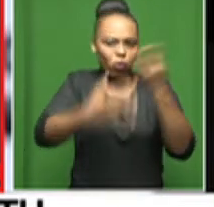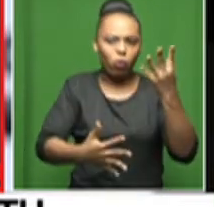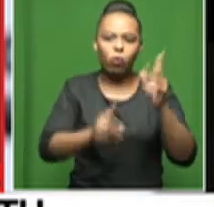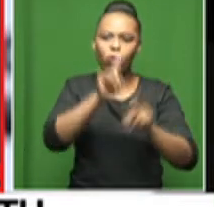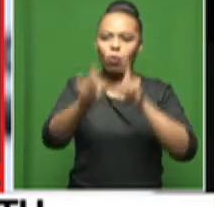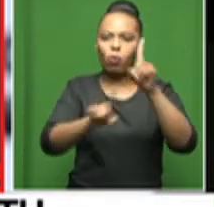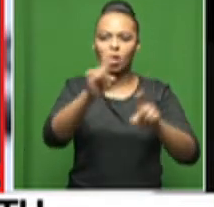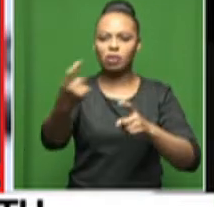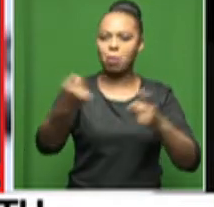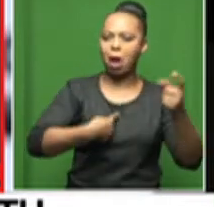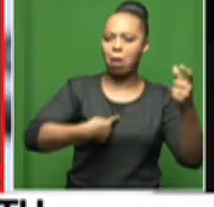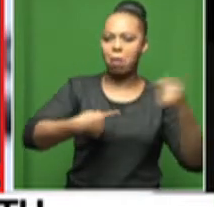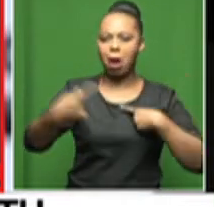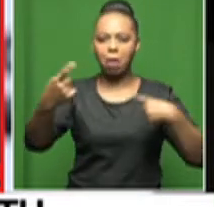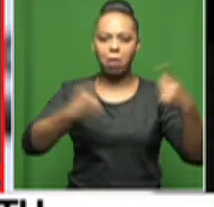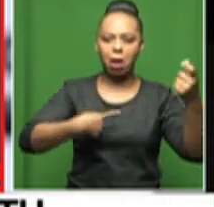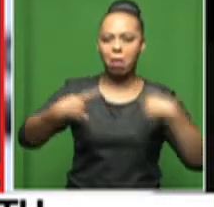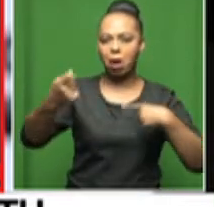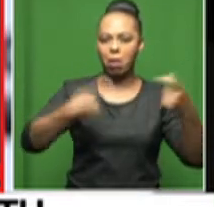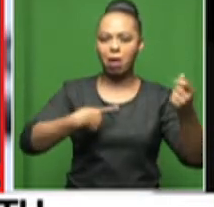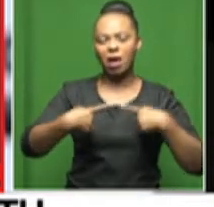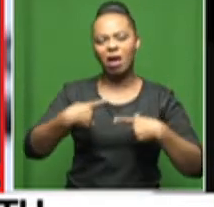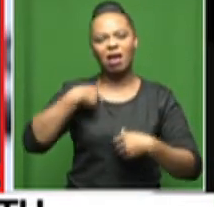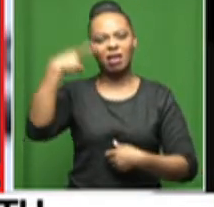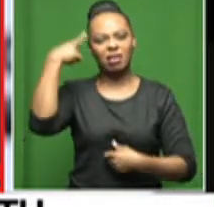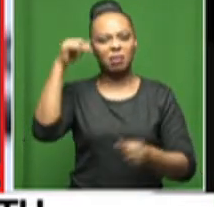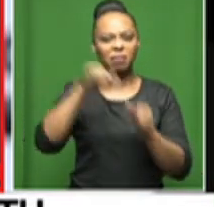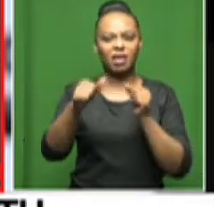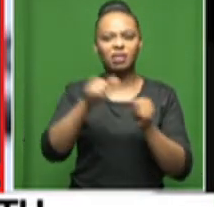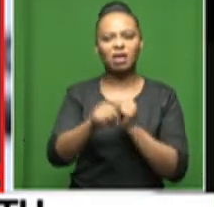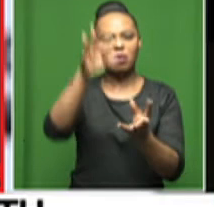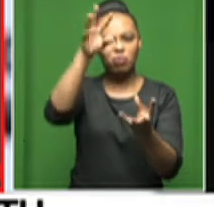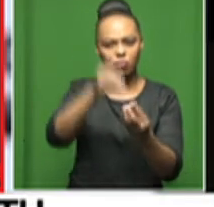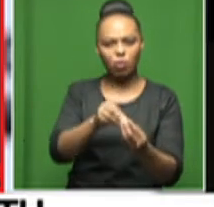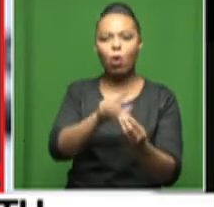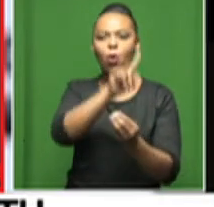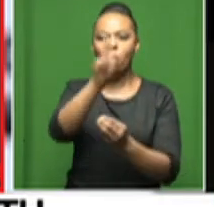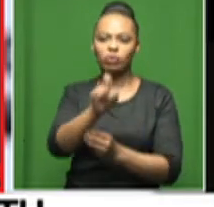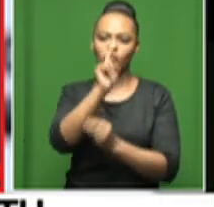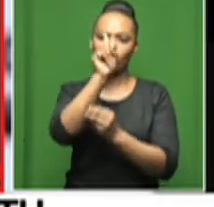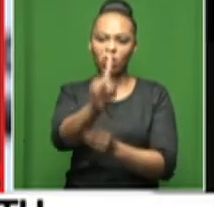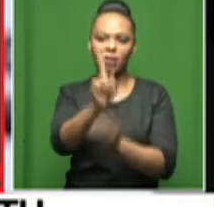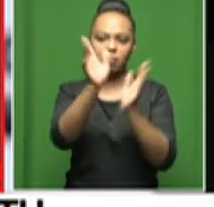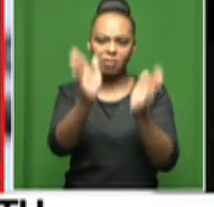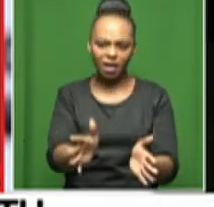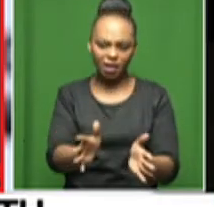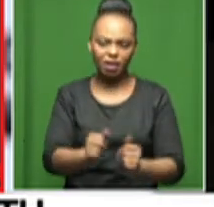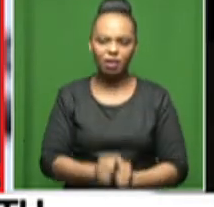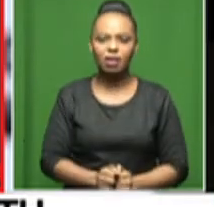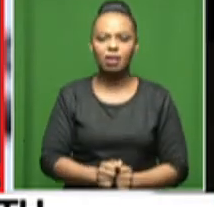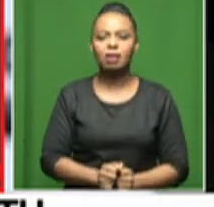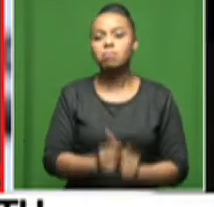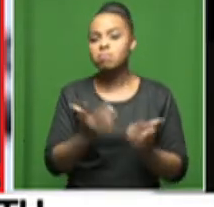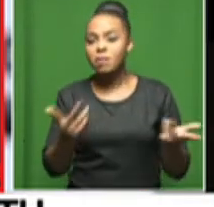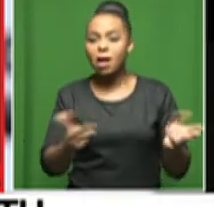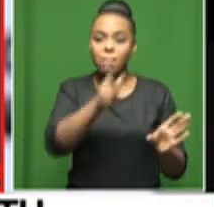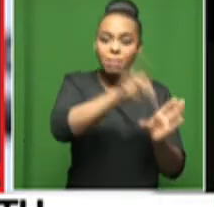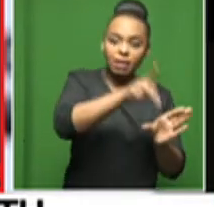actually come through. And so I might as well just wrap them into one question where there are participants